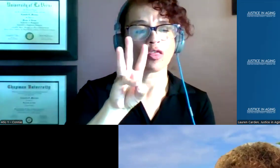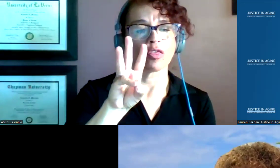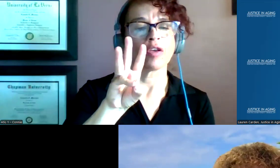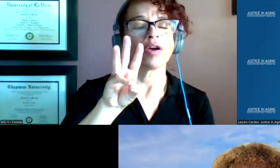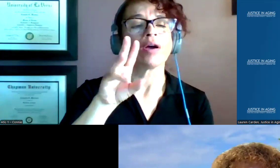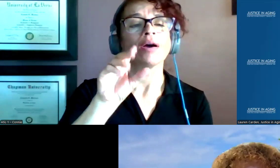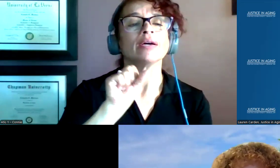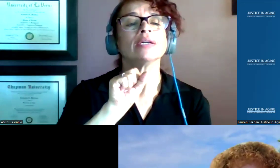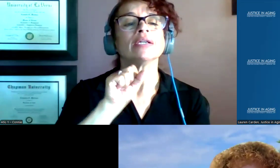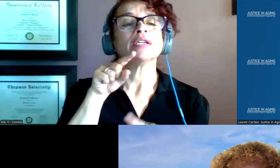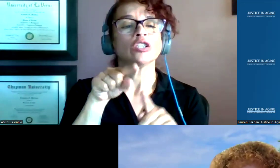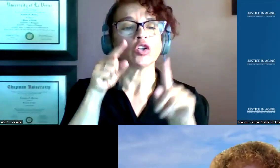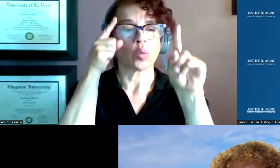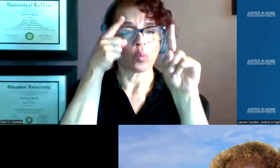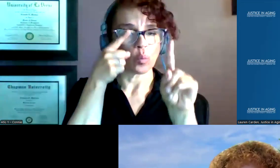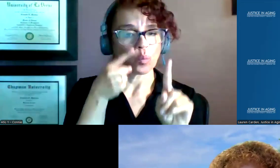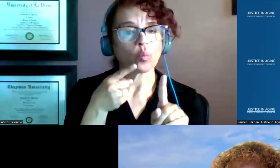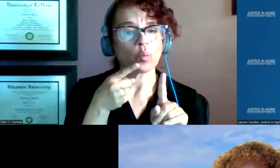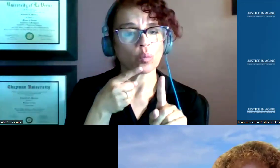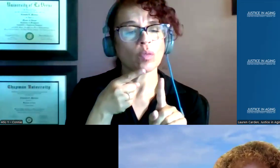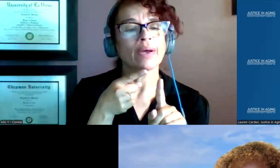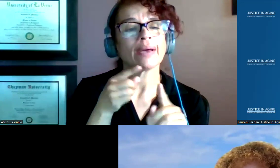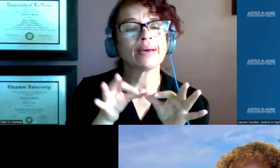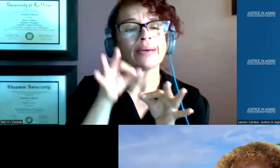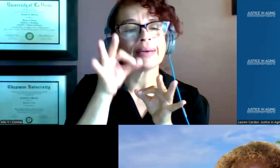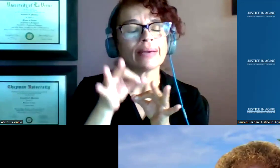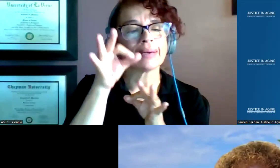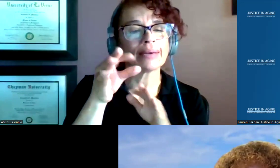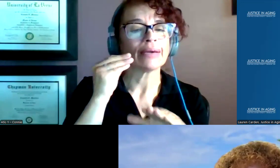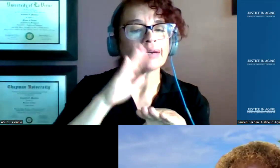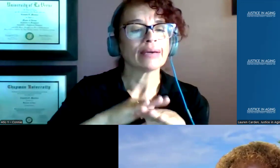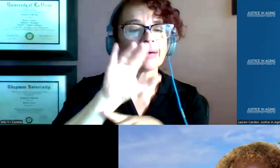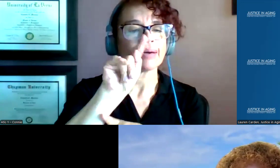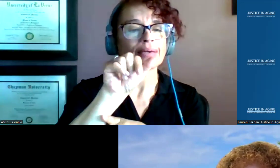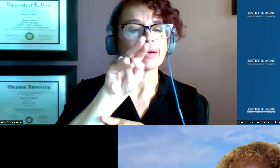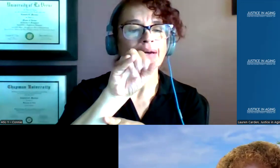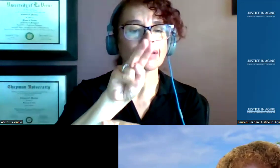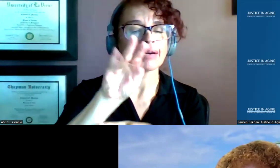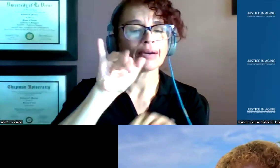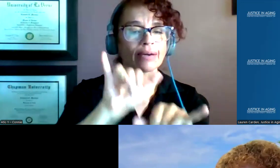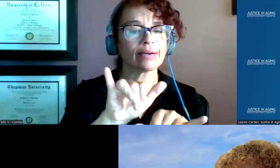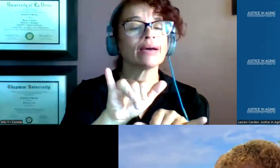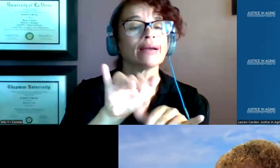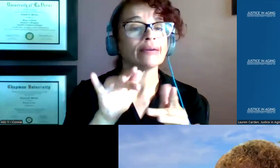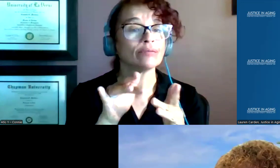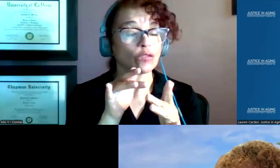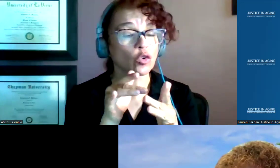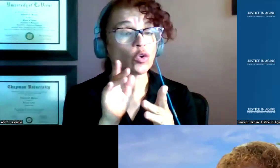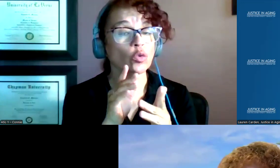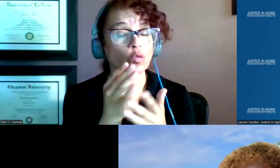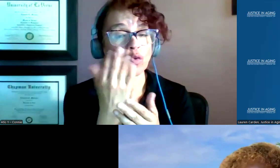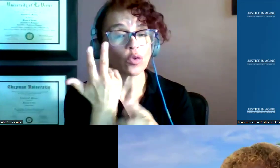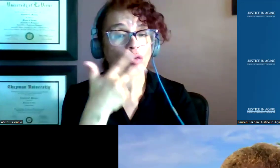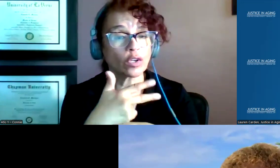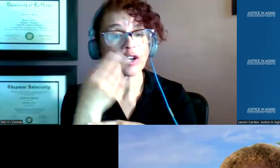Wahab. It proposes to extend the notice period for tenants who are in default in the payment of rent from 3 days